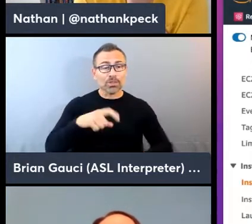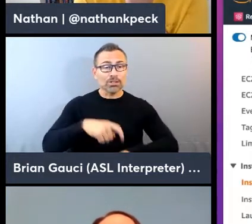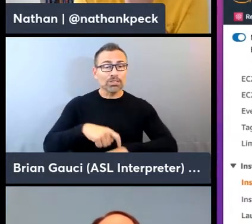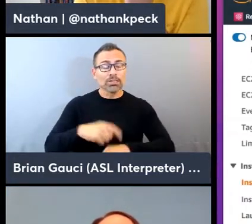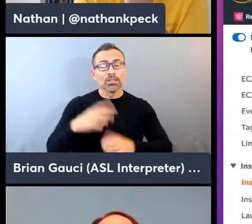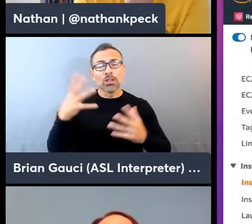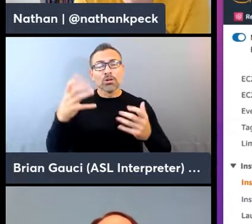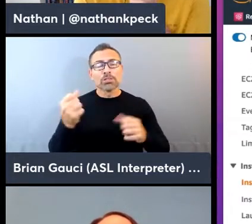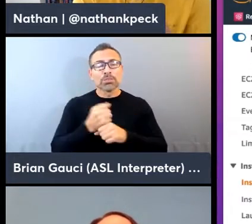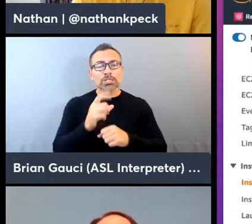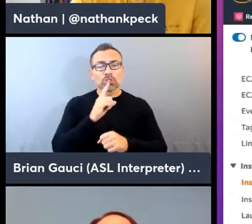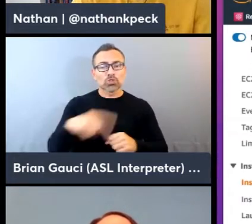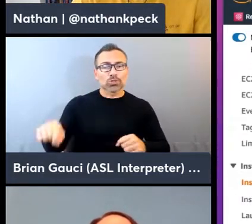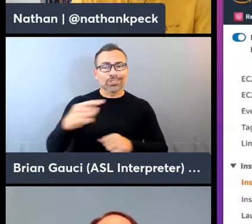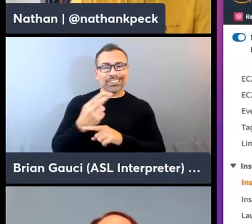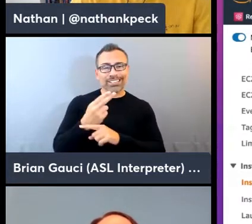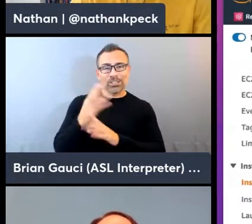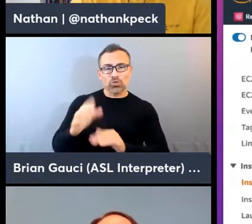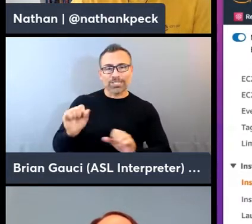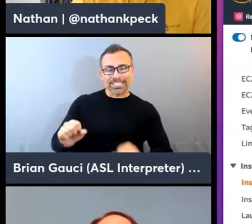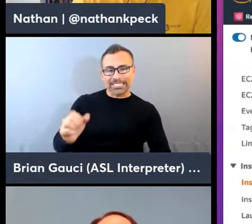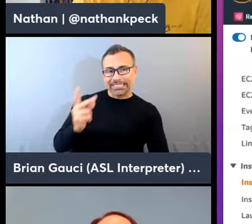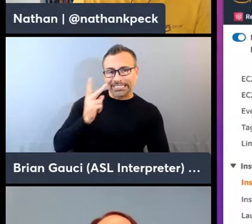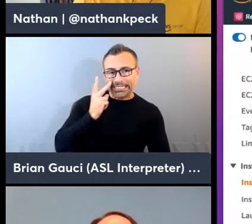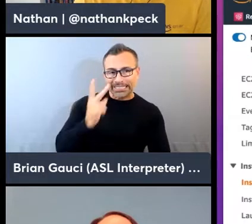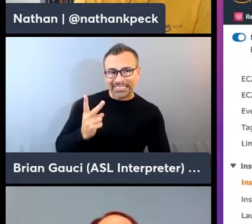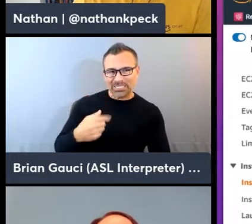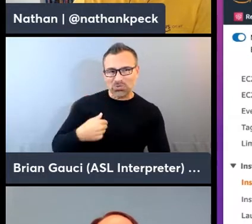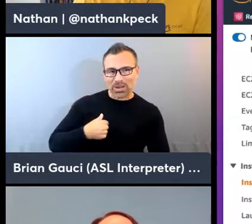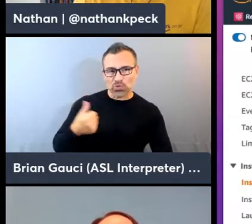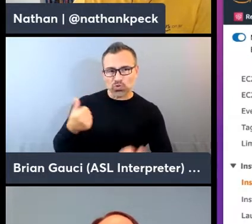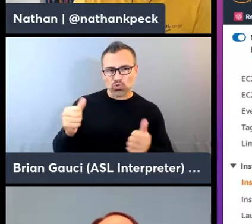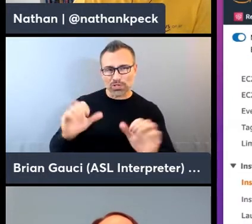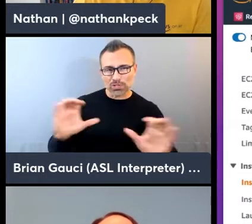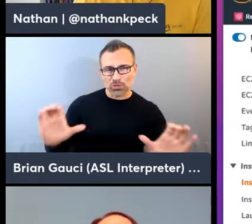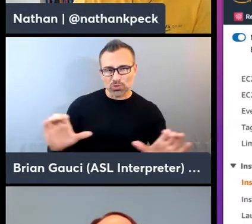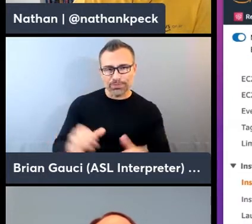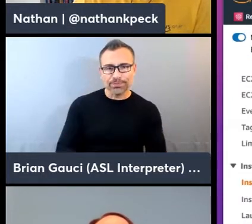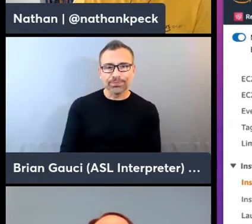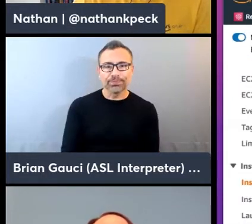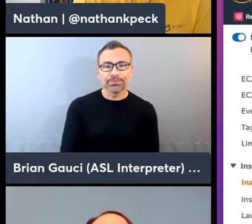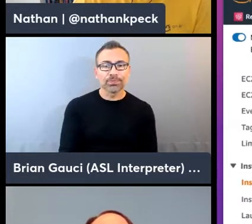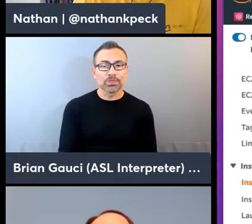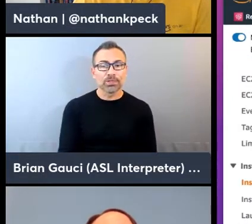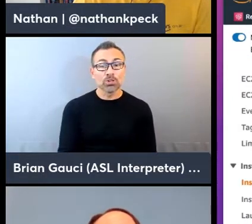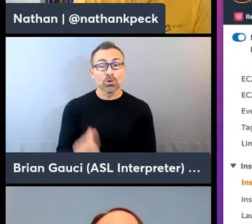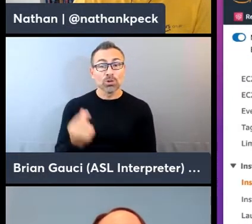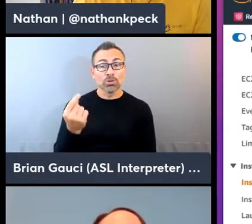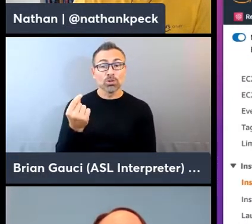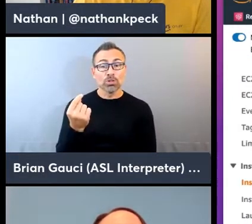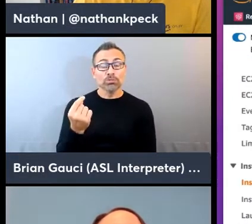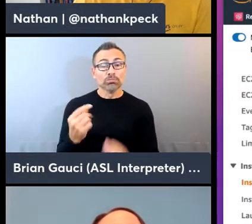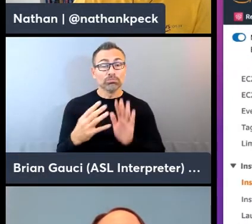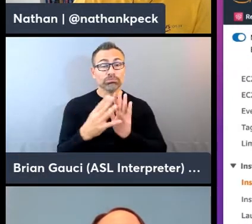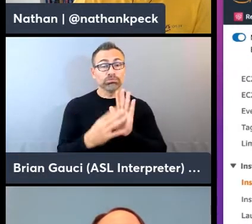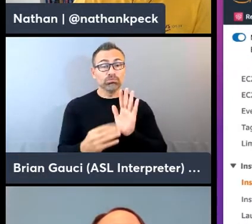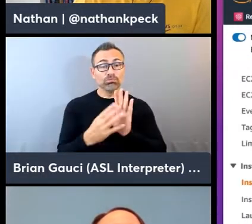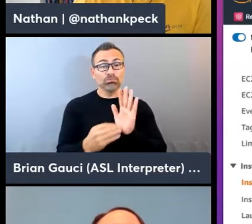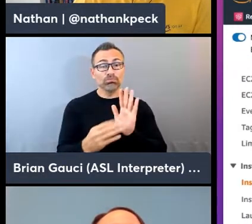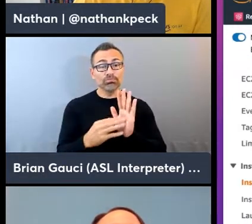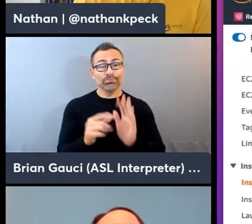make sure that the users can see what I'm trying to do here. So I'm going to just copy this